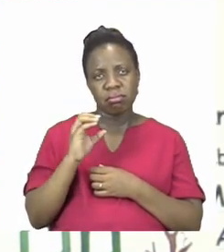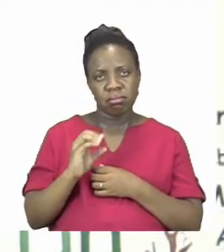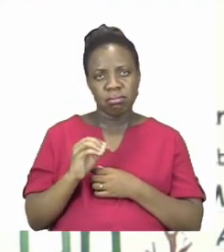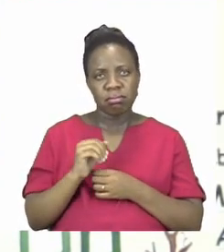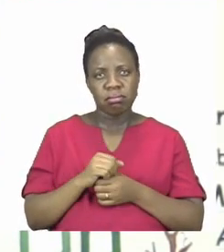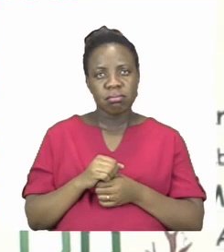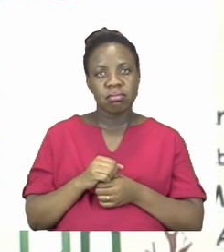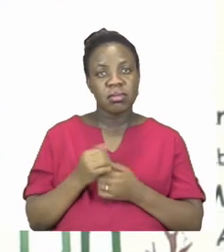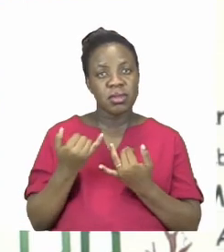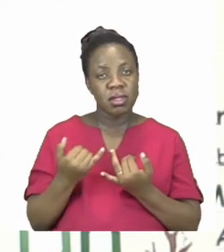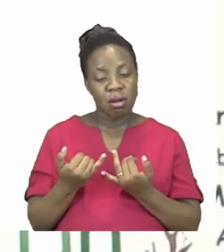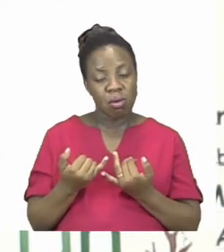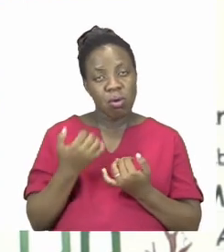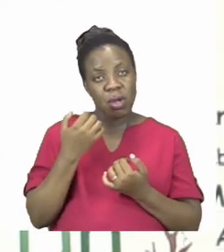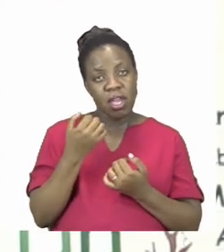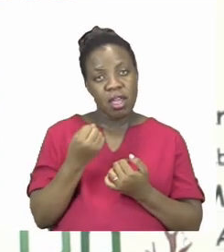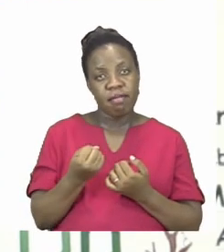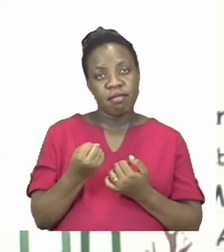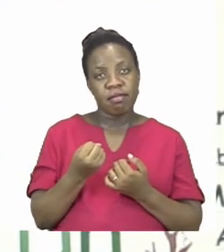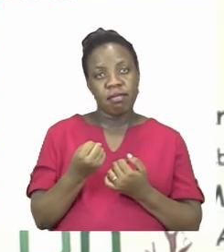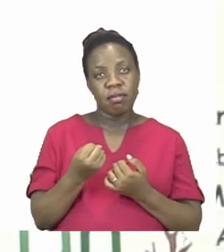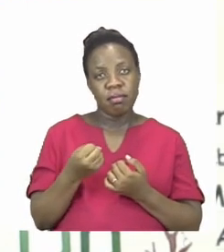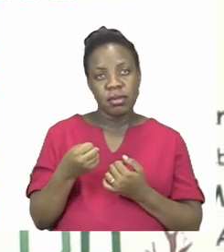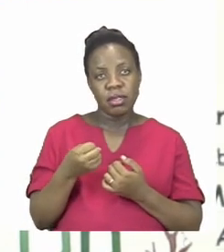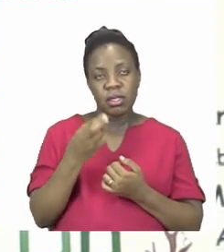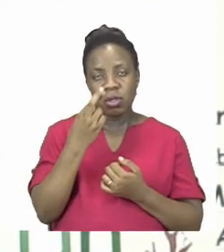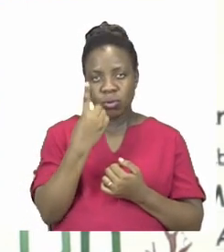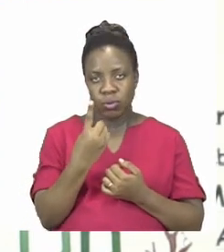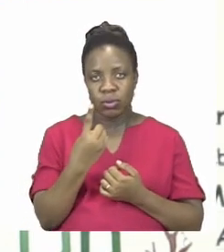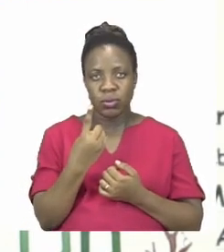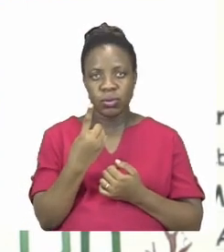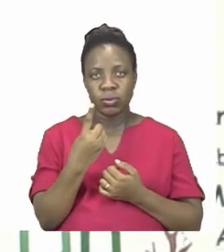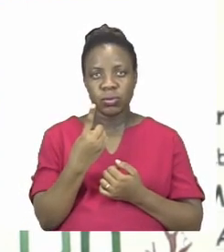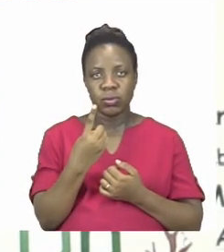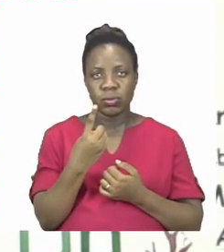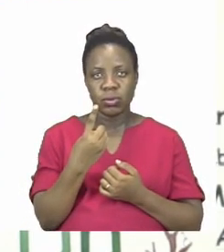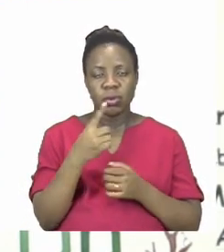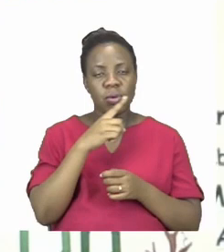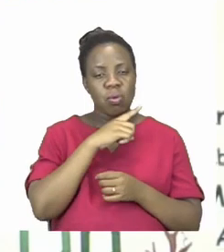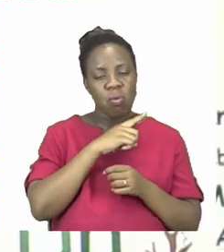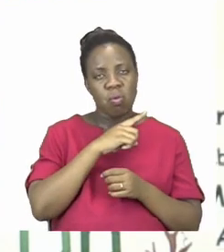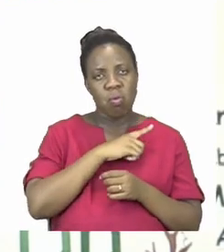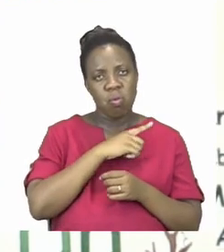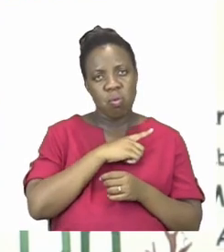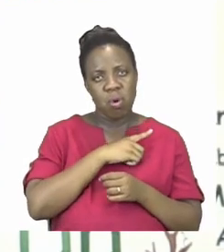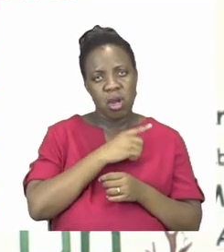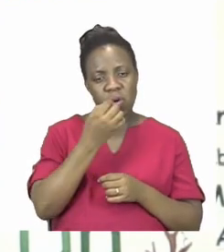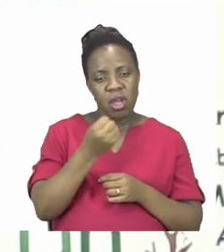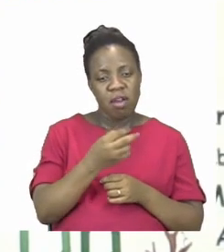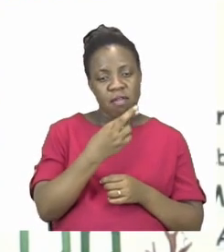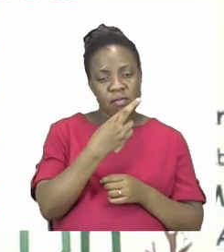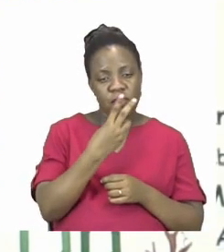start with the dollars because every time you're adding money, you start with the dollars, physical money. So if we're going to